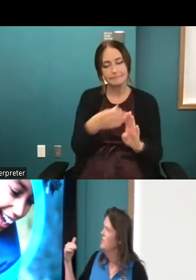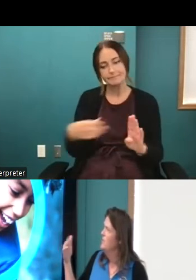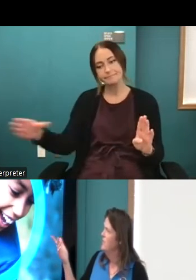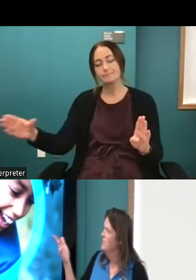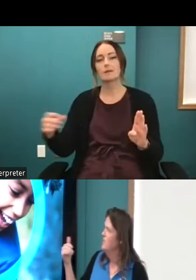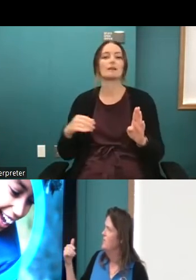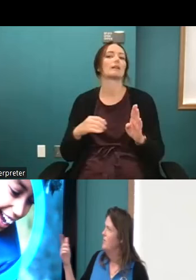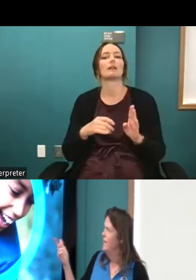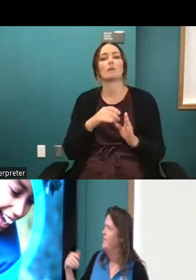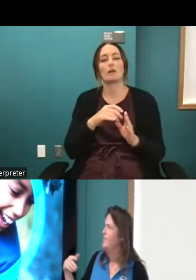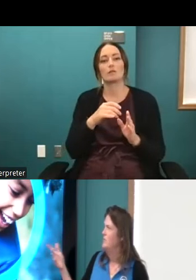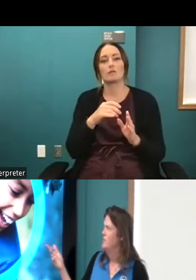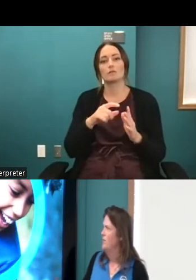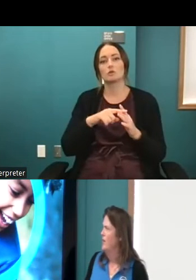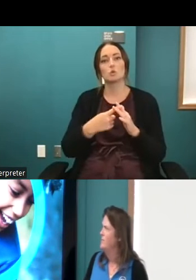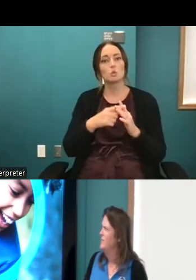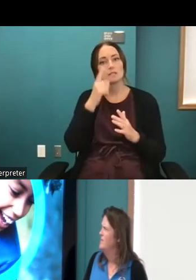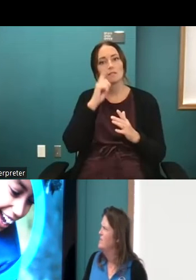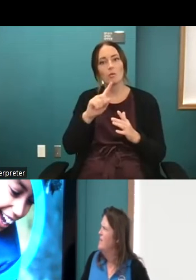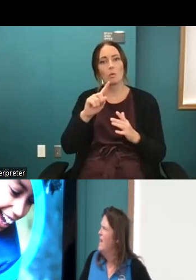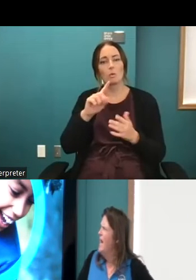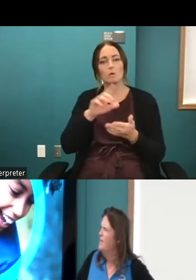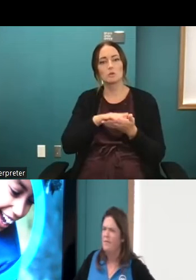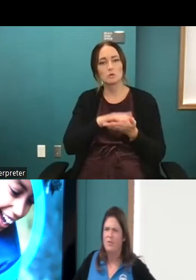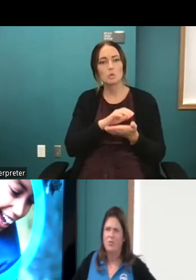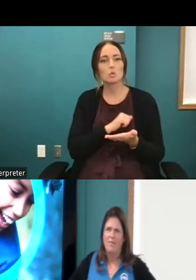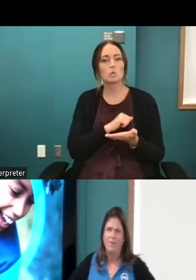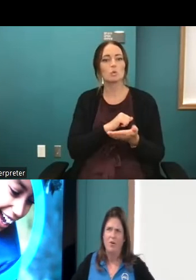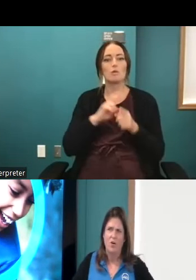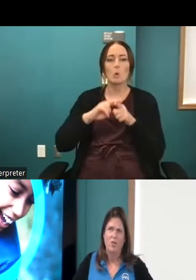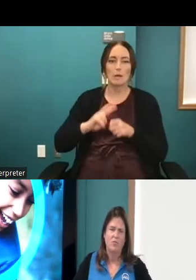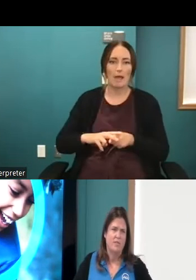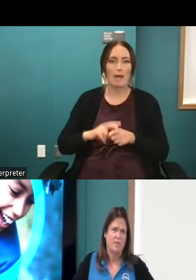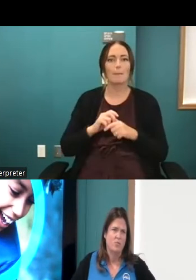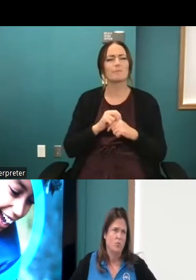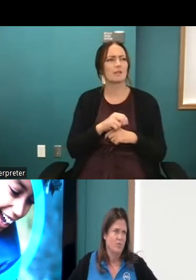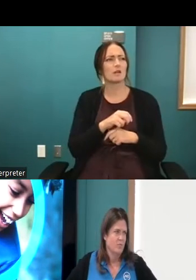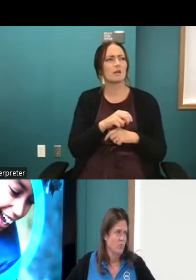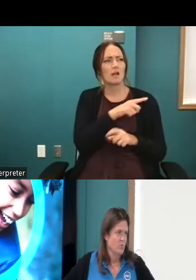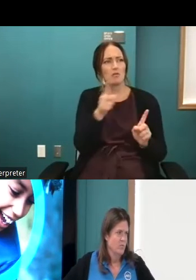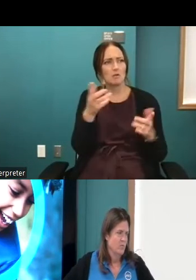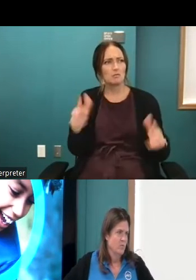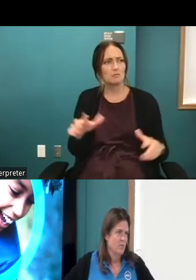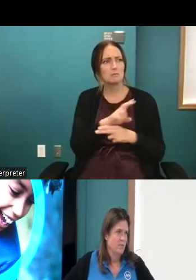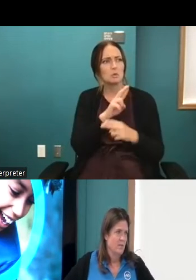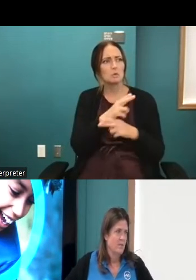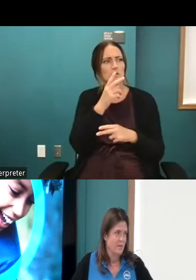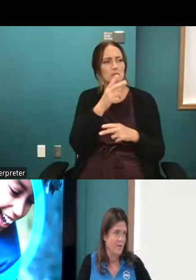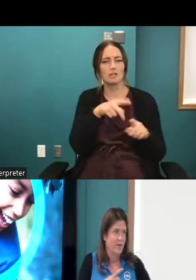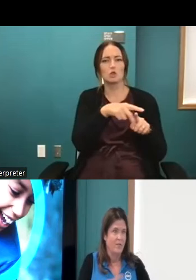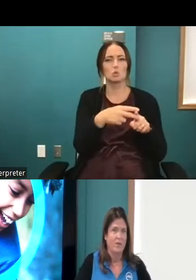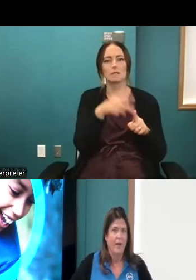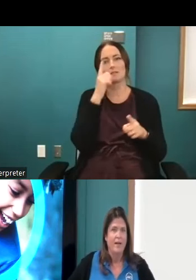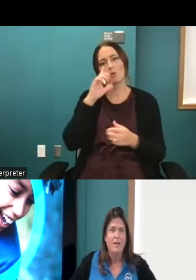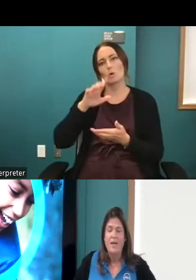schools, the listening room, AB adventures, and vocab scenes. How many of you have ever used any of the tools for schools resources?